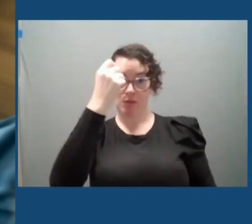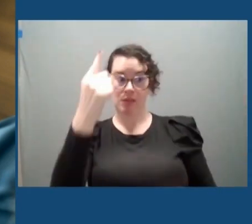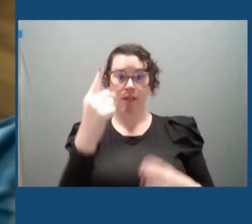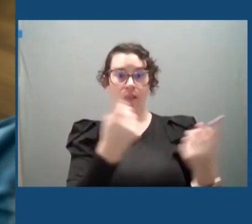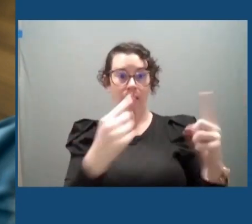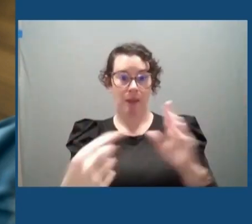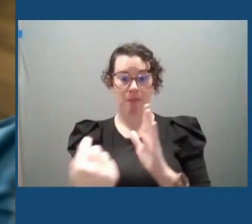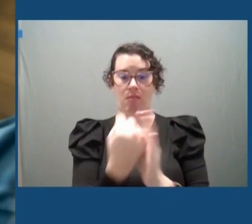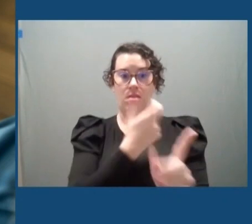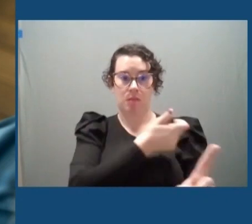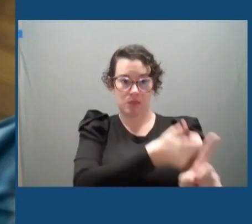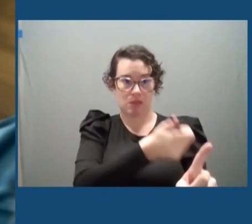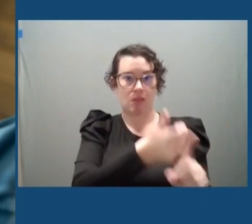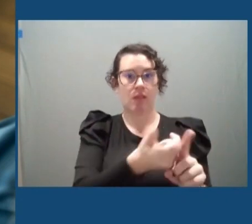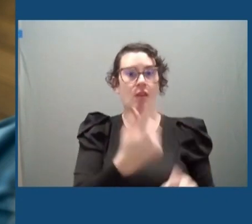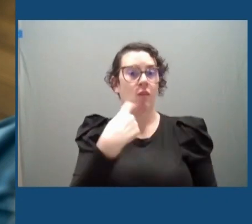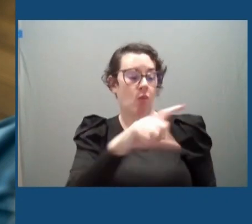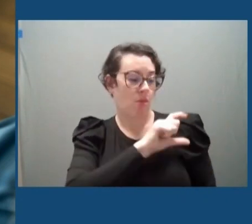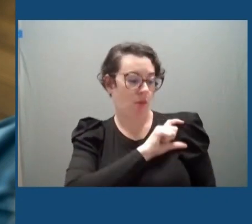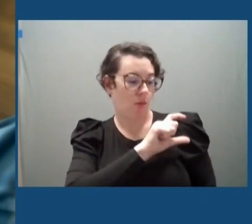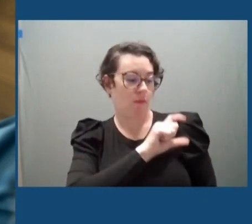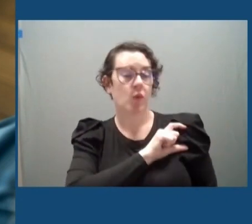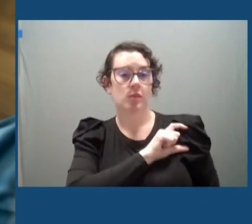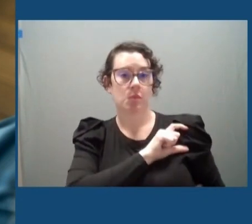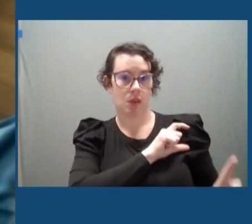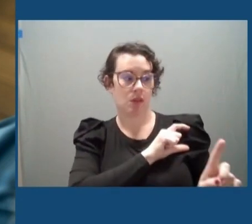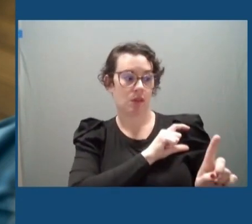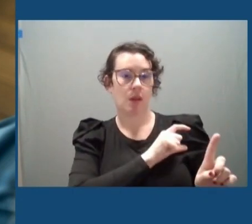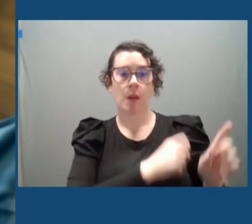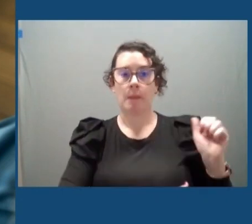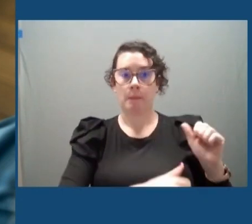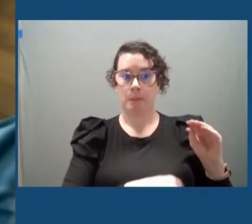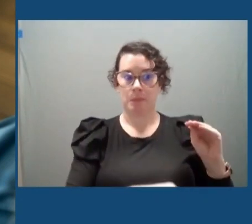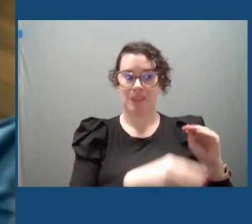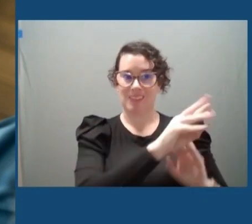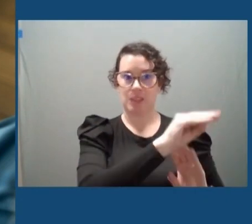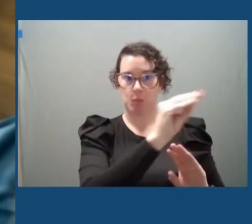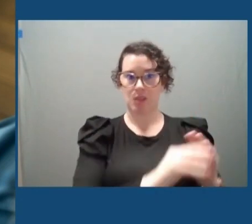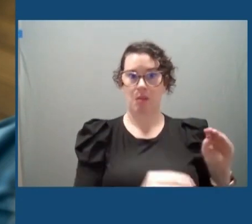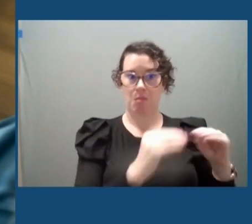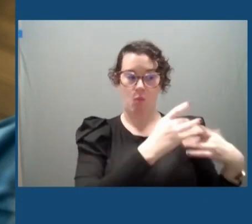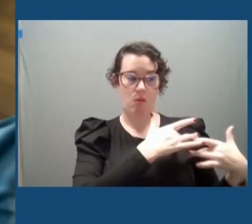about 60% higher than the rest of the population.